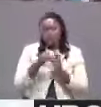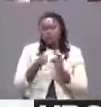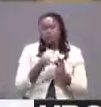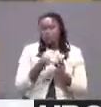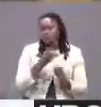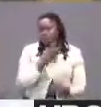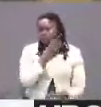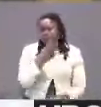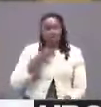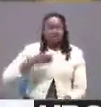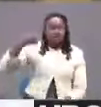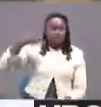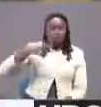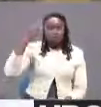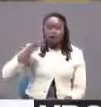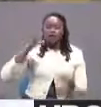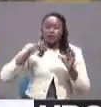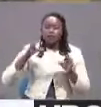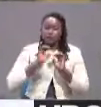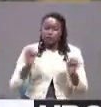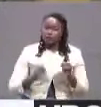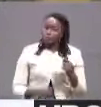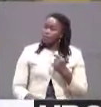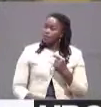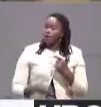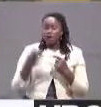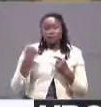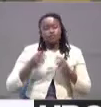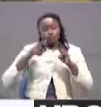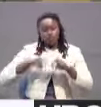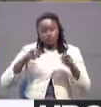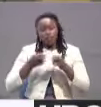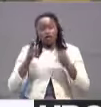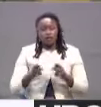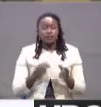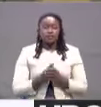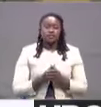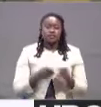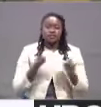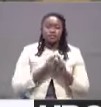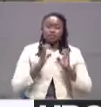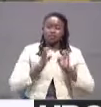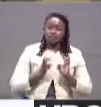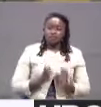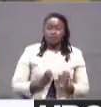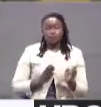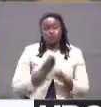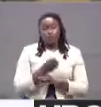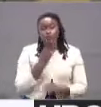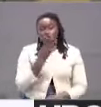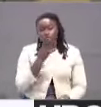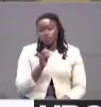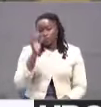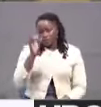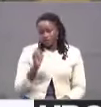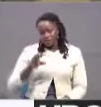rainfall. A survey that was conducted where stunting rates are reaching back close to high levels of over 40%